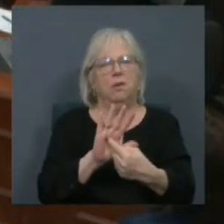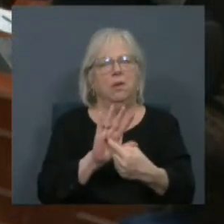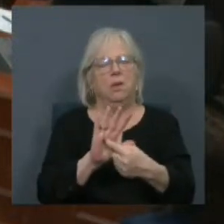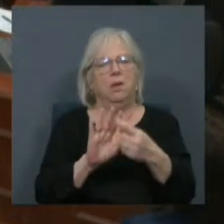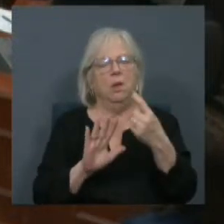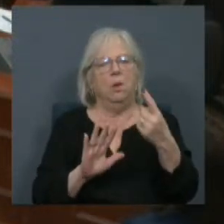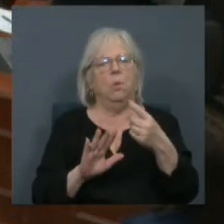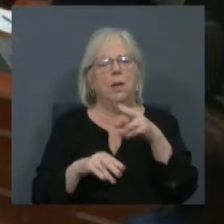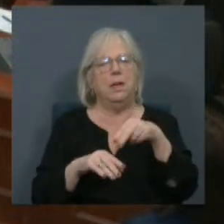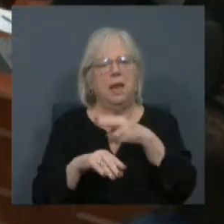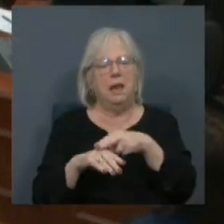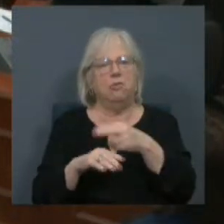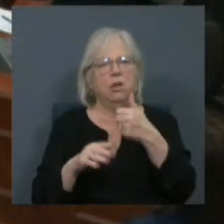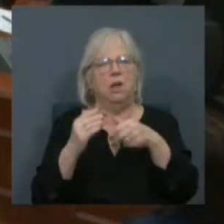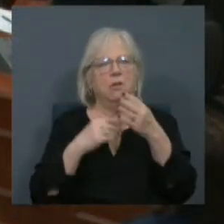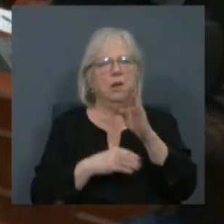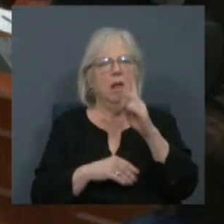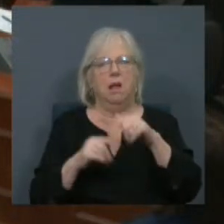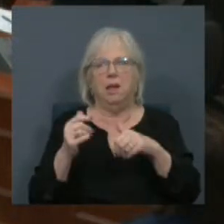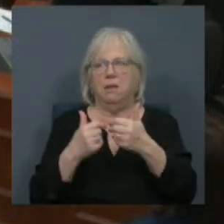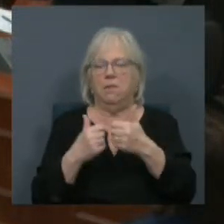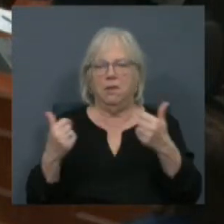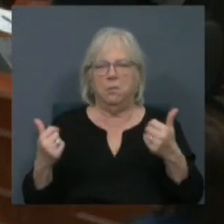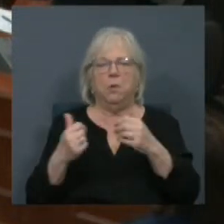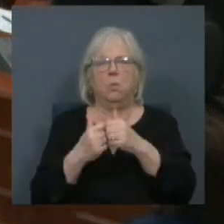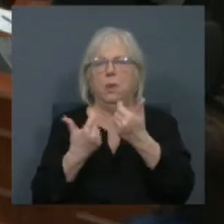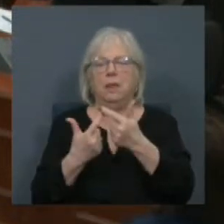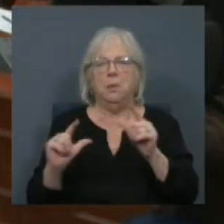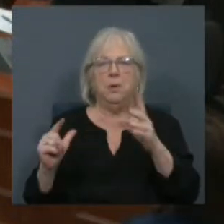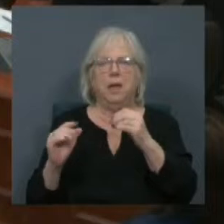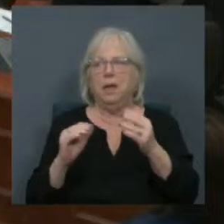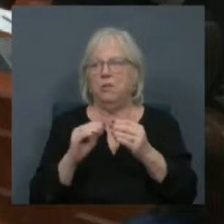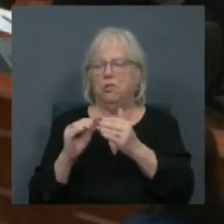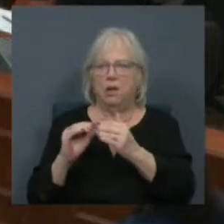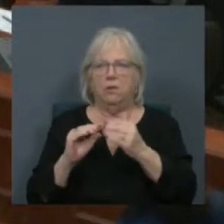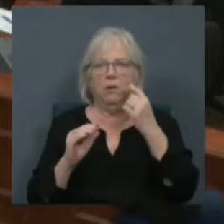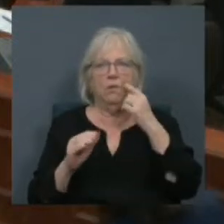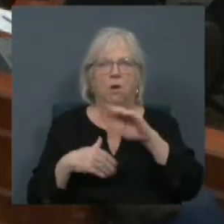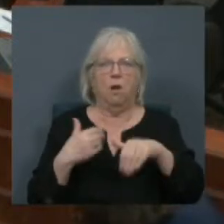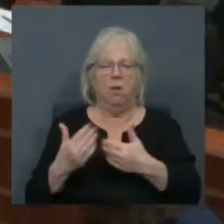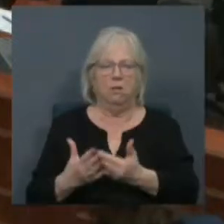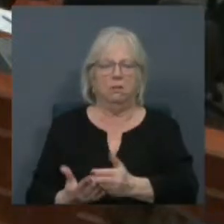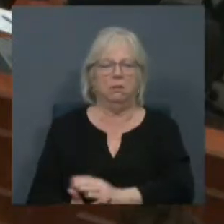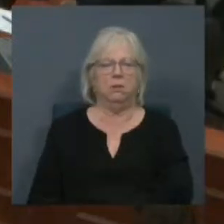nation, under God, indivisible, with liberty and justice for all.